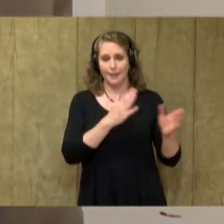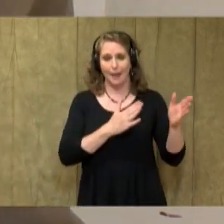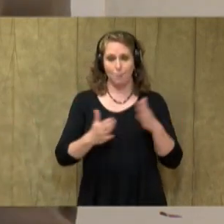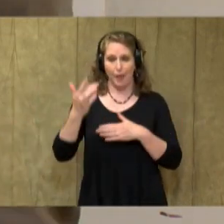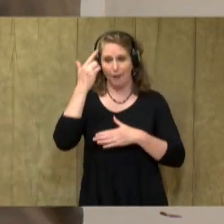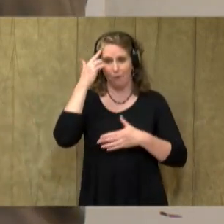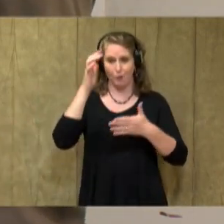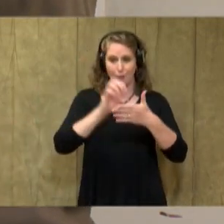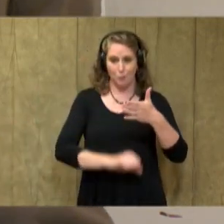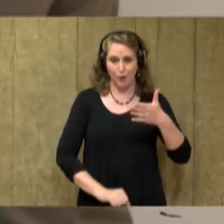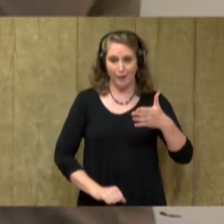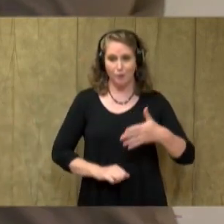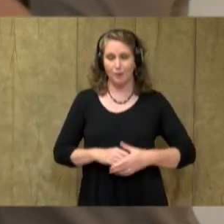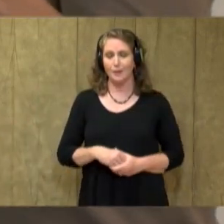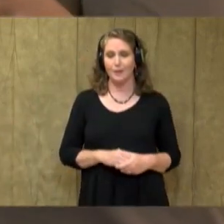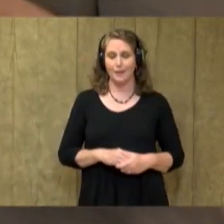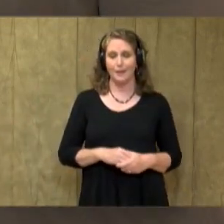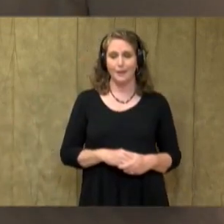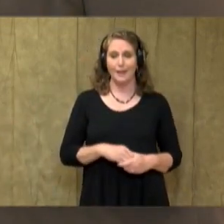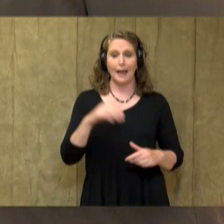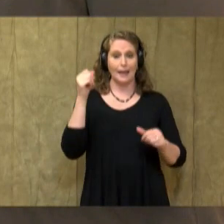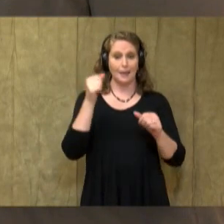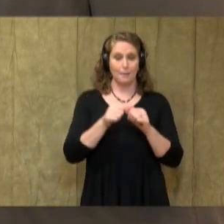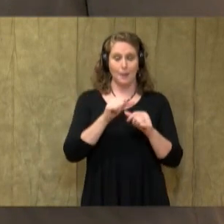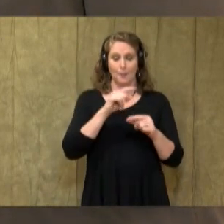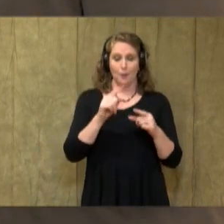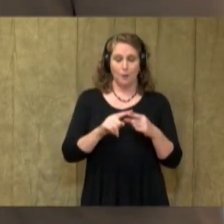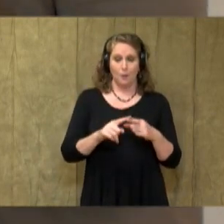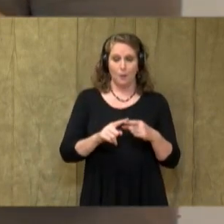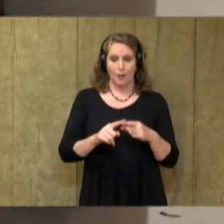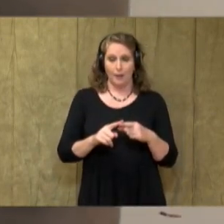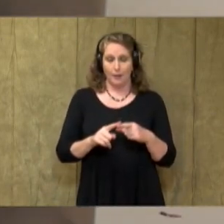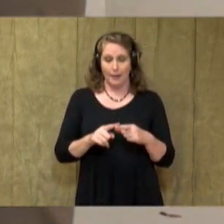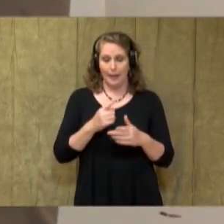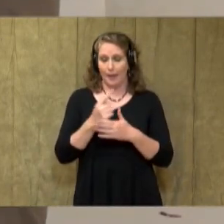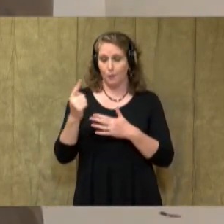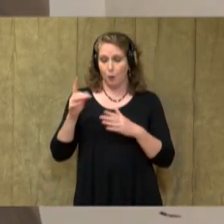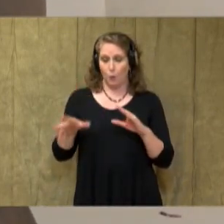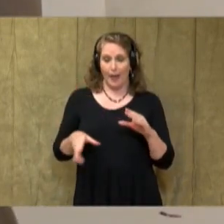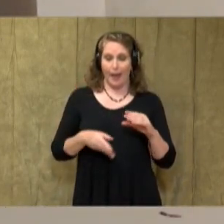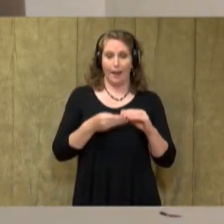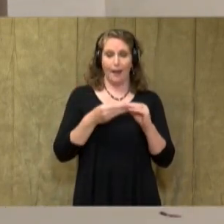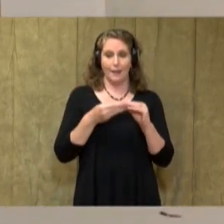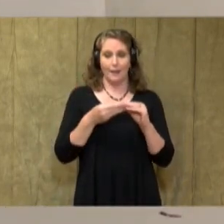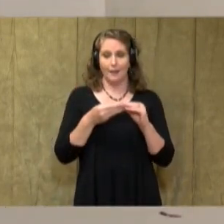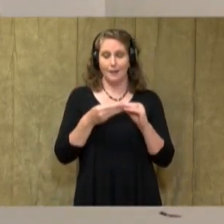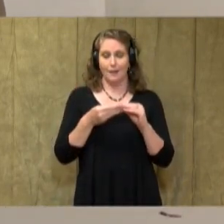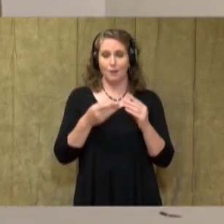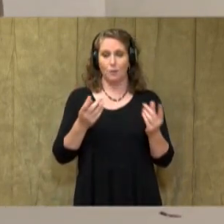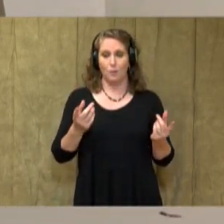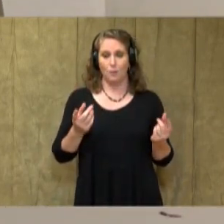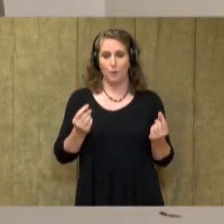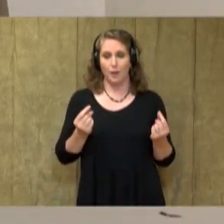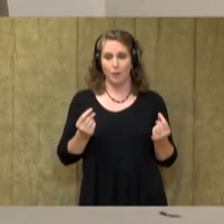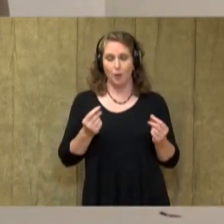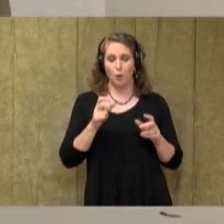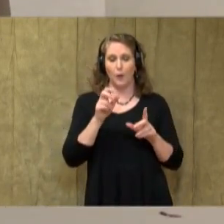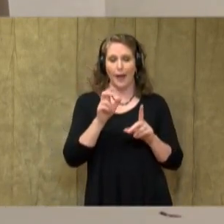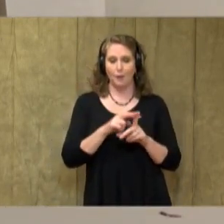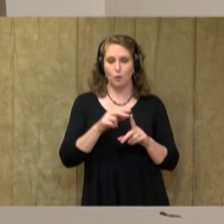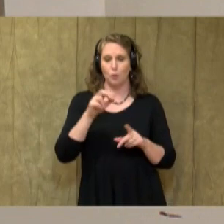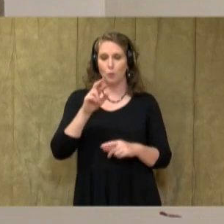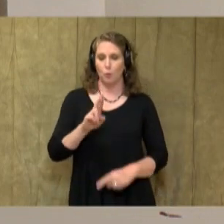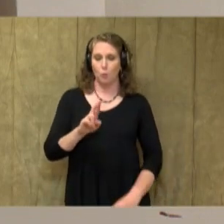subtraction. Now, remember when we added the last week, we had to do something called